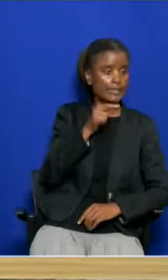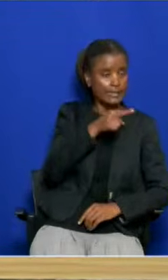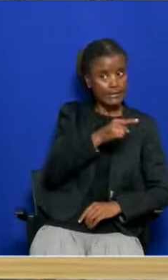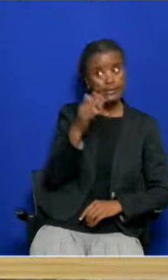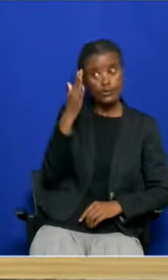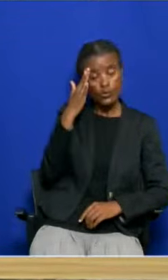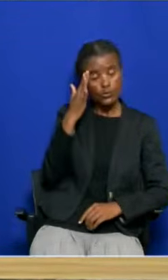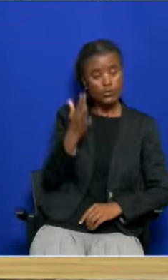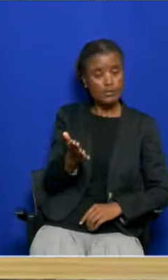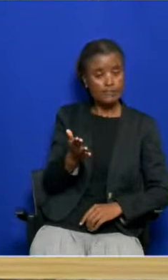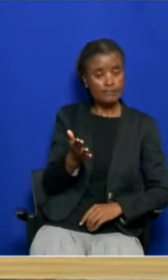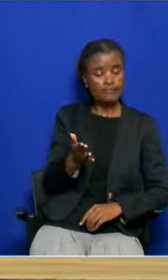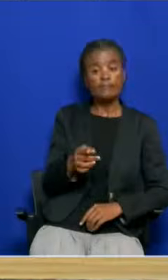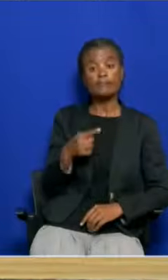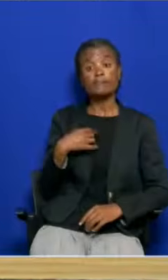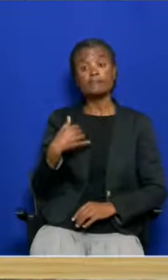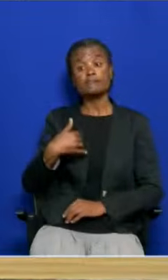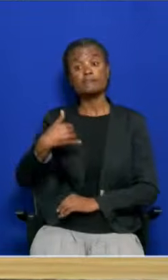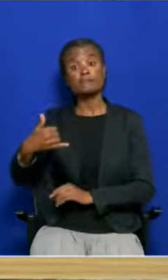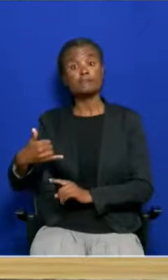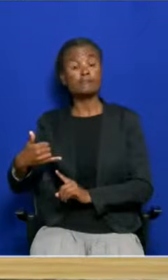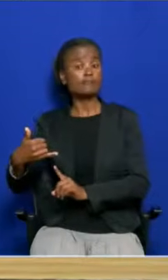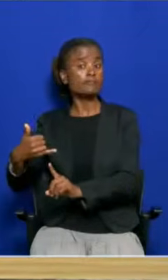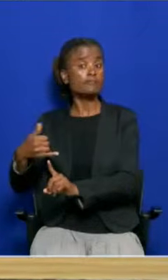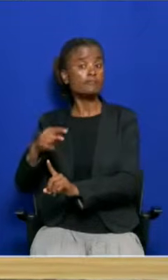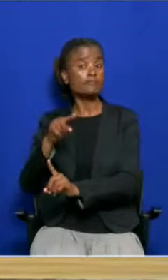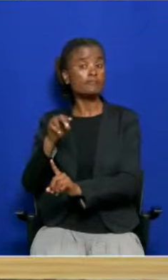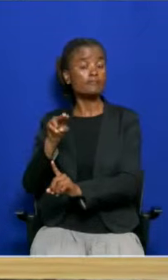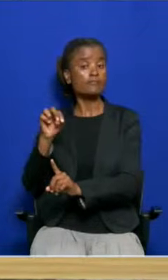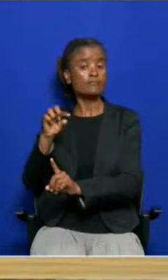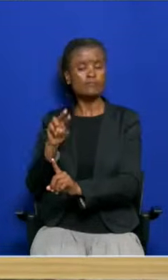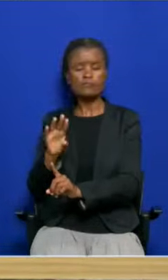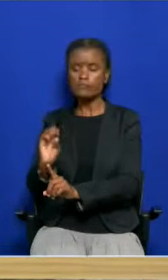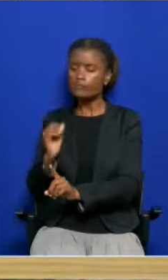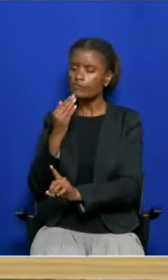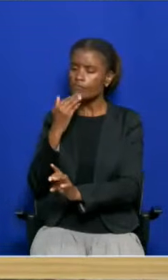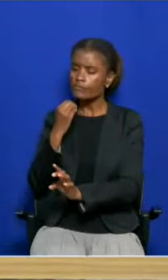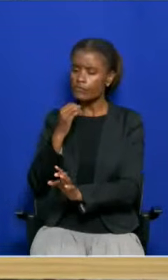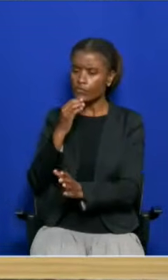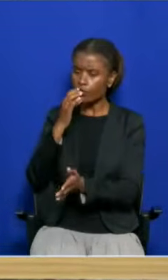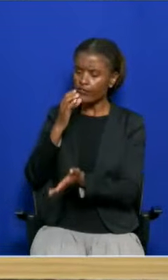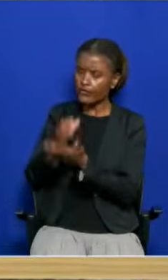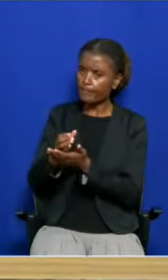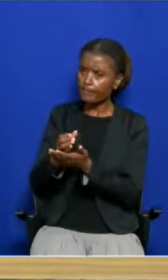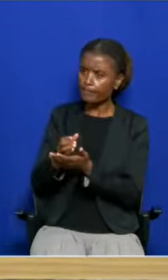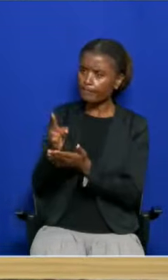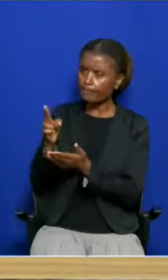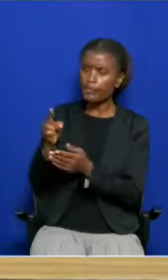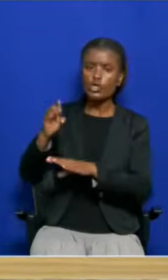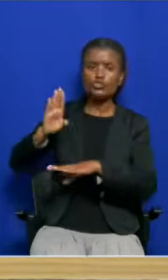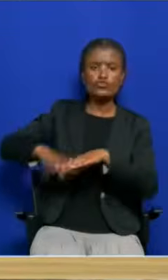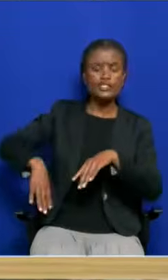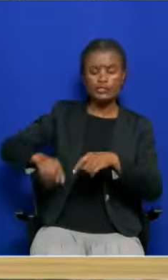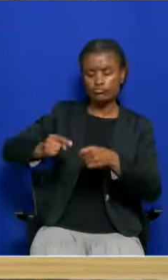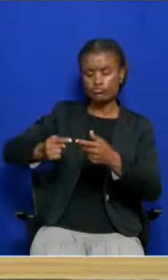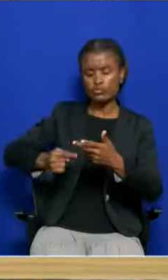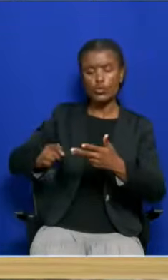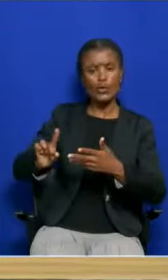Zoom that, can you verify and confirm what are the charges, what is happening there? The reason that